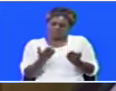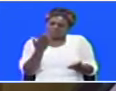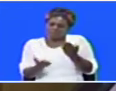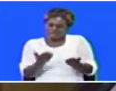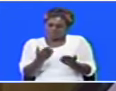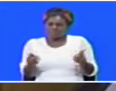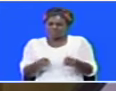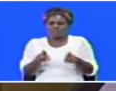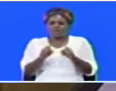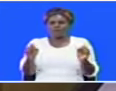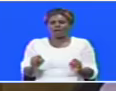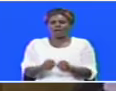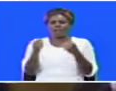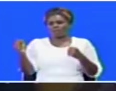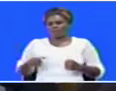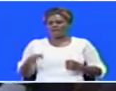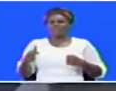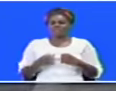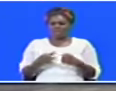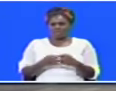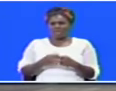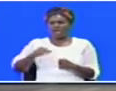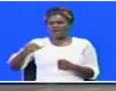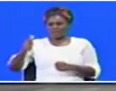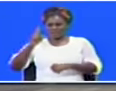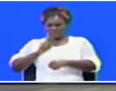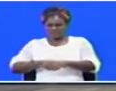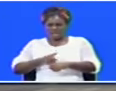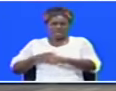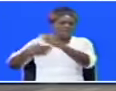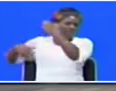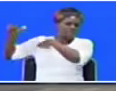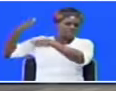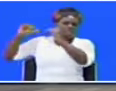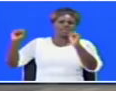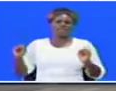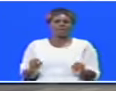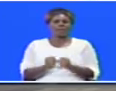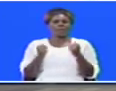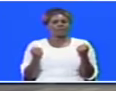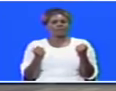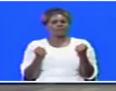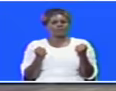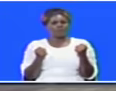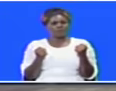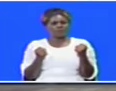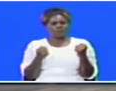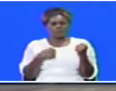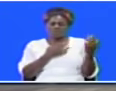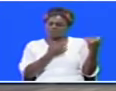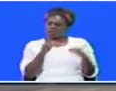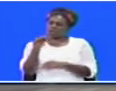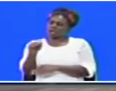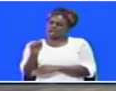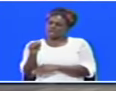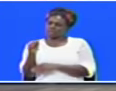the same happens on 8th August. It will be another moment of history in the making. Yes, Linda. I was sort of hoping you could ask her about